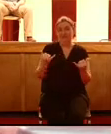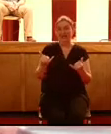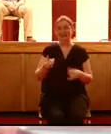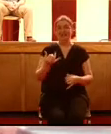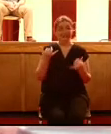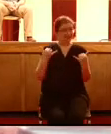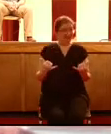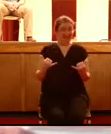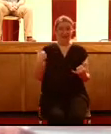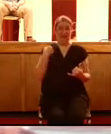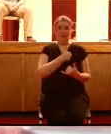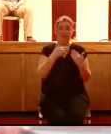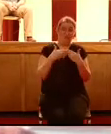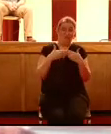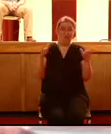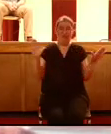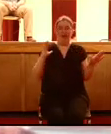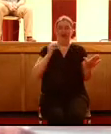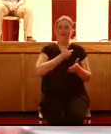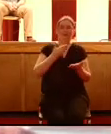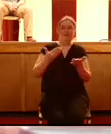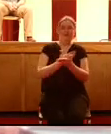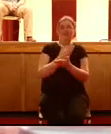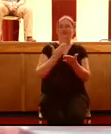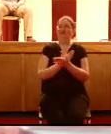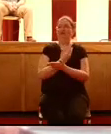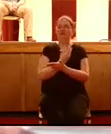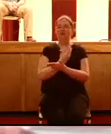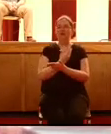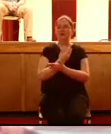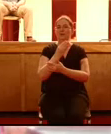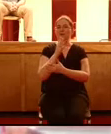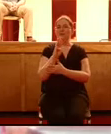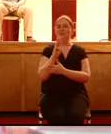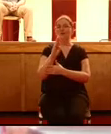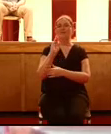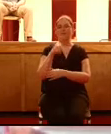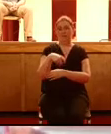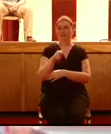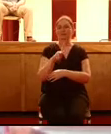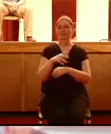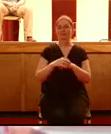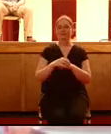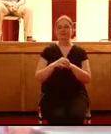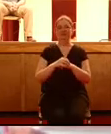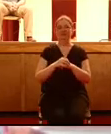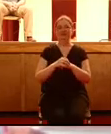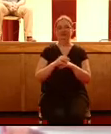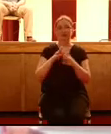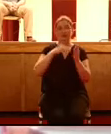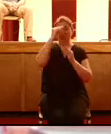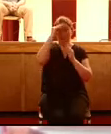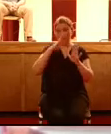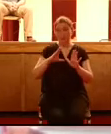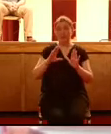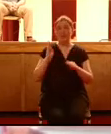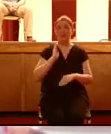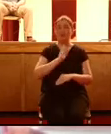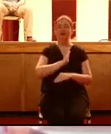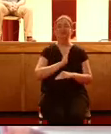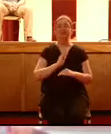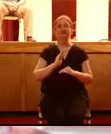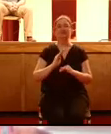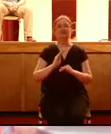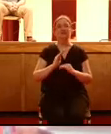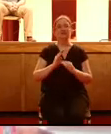a grand opening of our new Vistar branch in this high school. Mallory Watson, the student branch manager, described her school